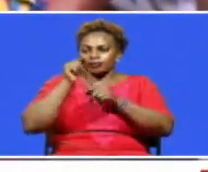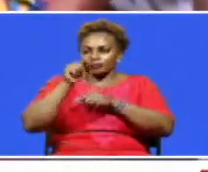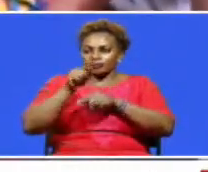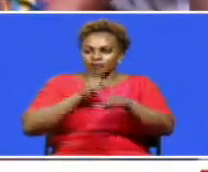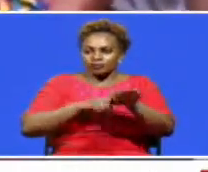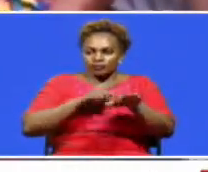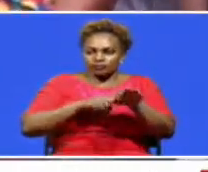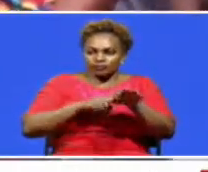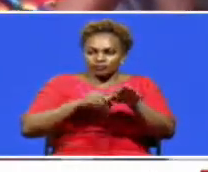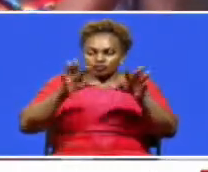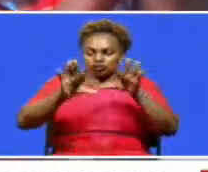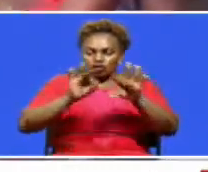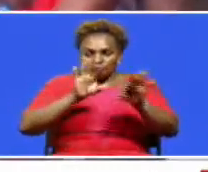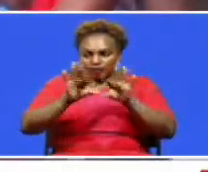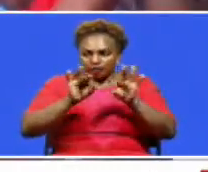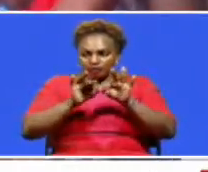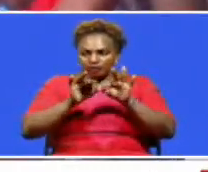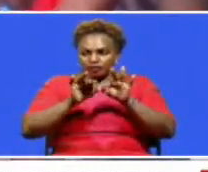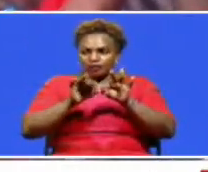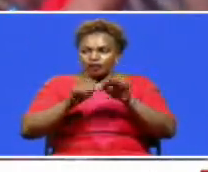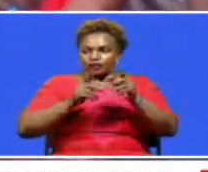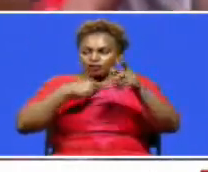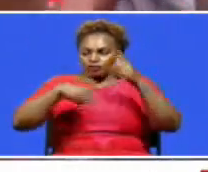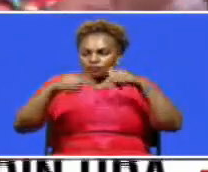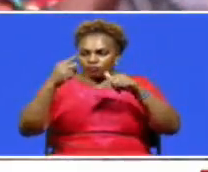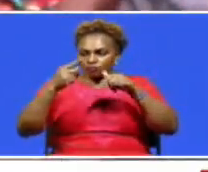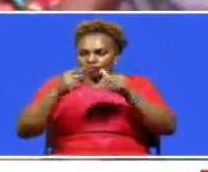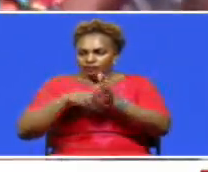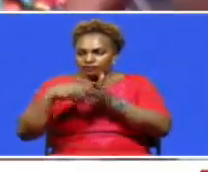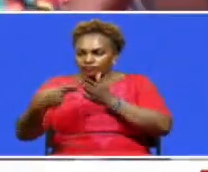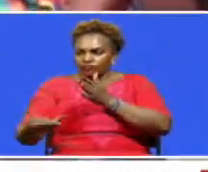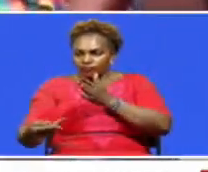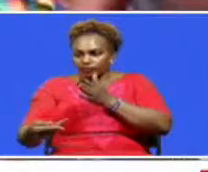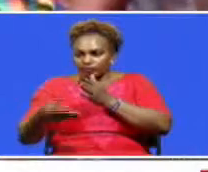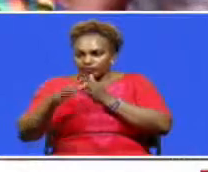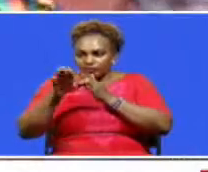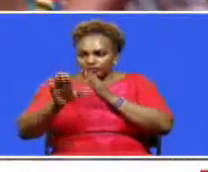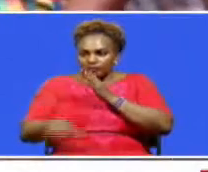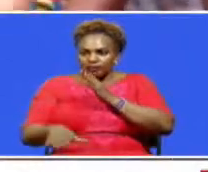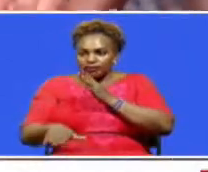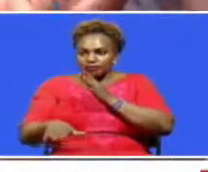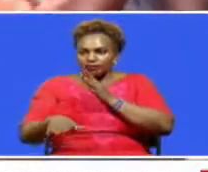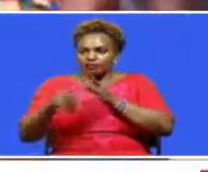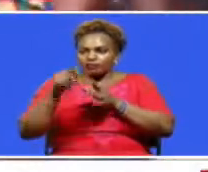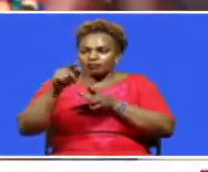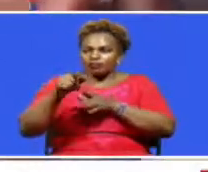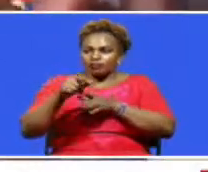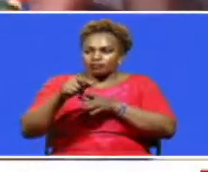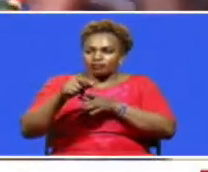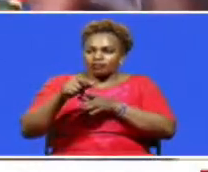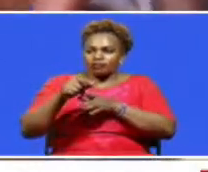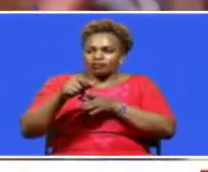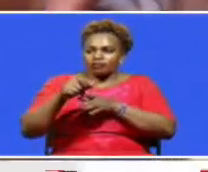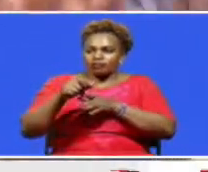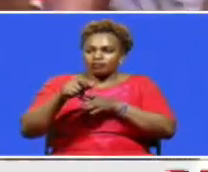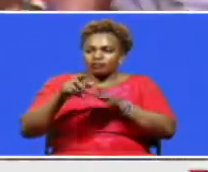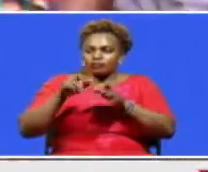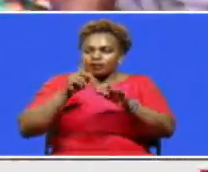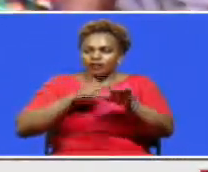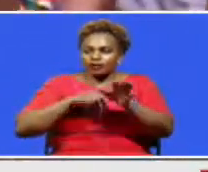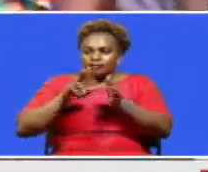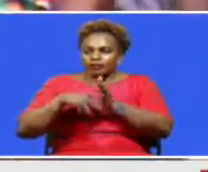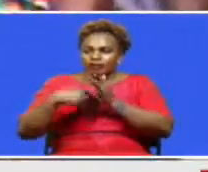wakati tumeenda katika nominations ni kushinda ni kuweka chini vizuri na wewe